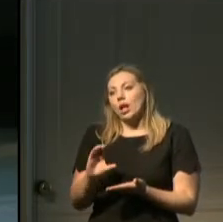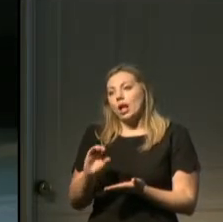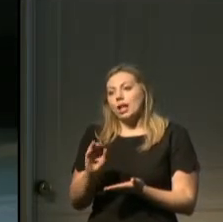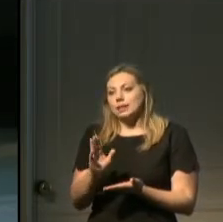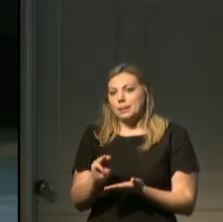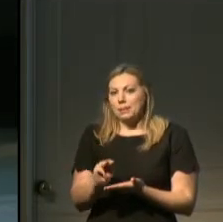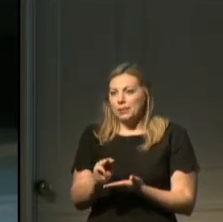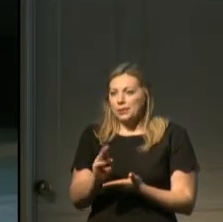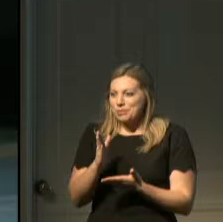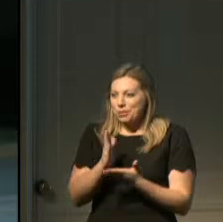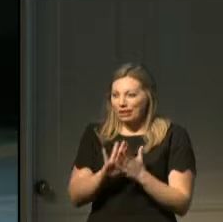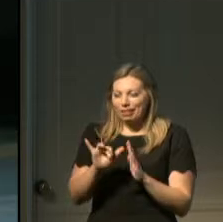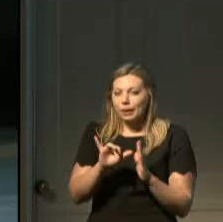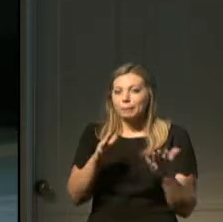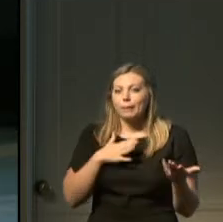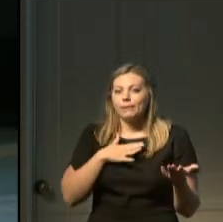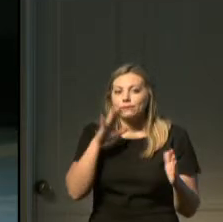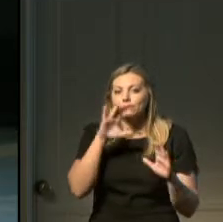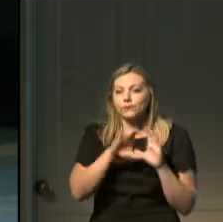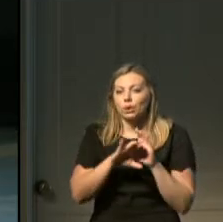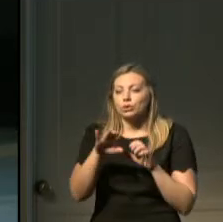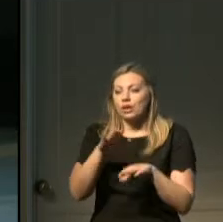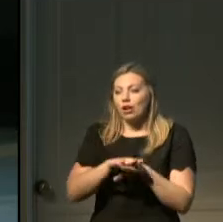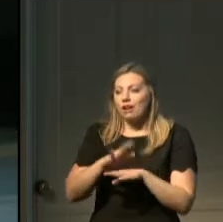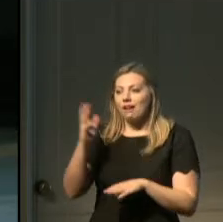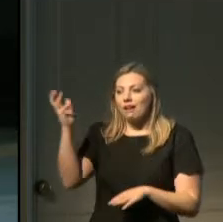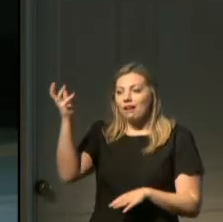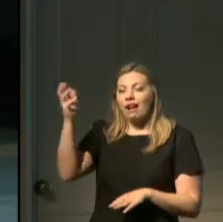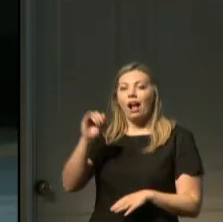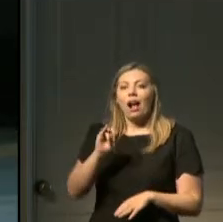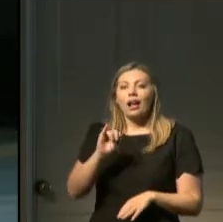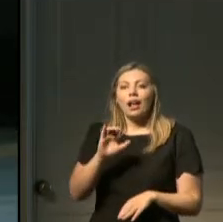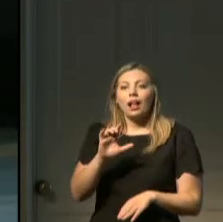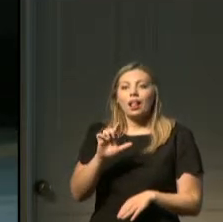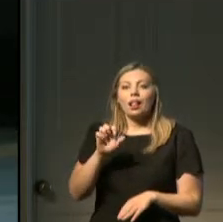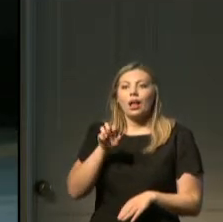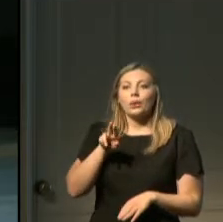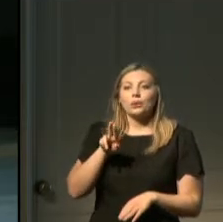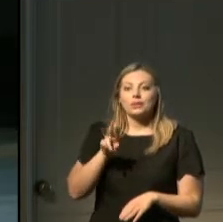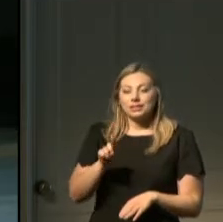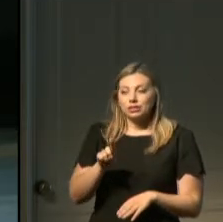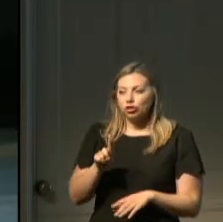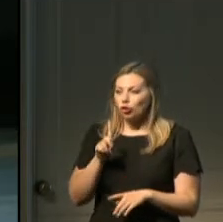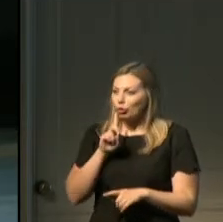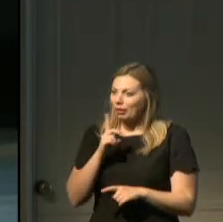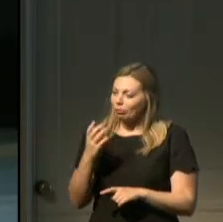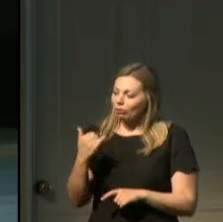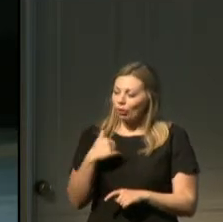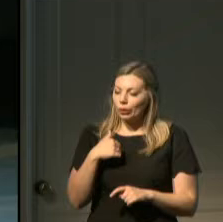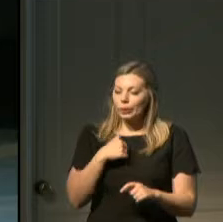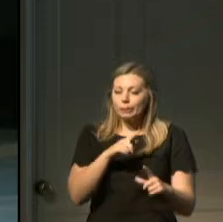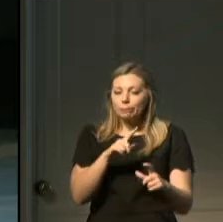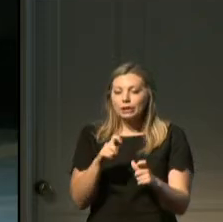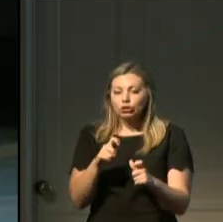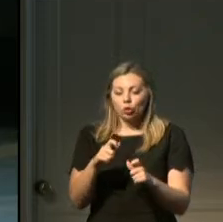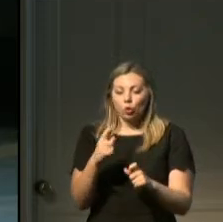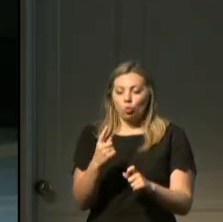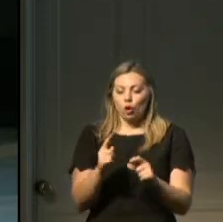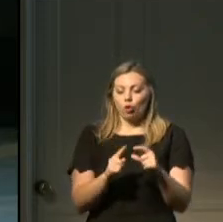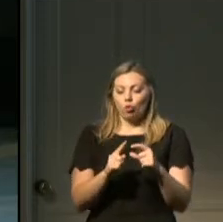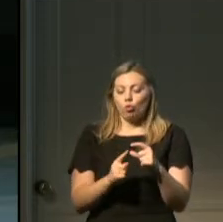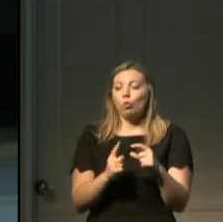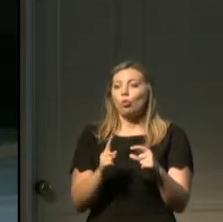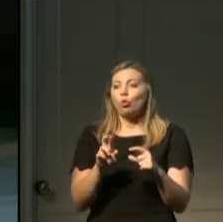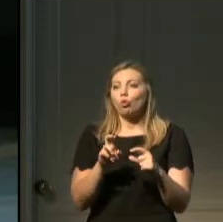photos on iCloud, right? It used to be we would take a roll of film a month and we would develop these pictures and they would be